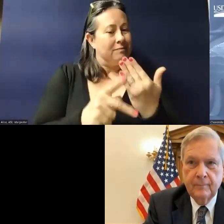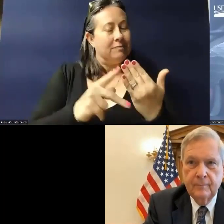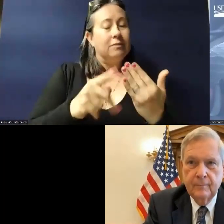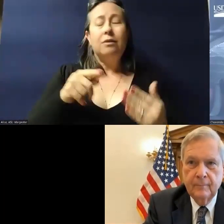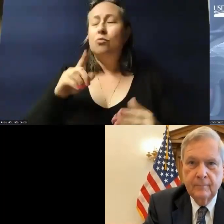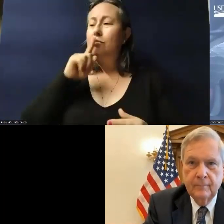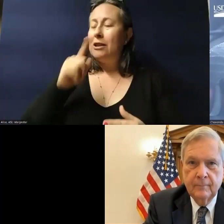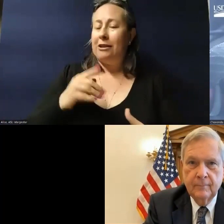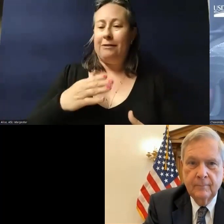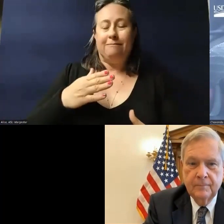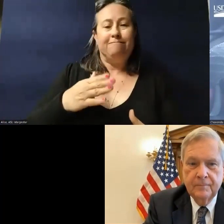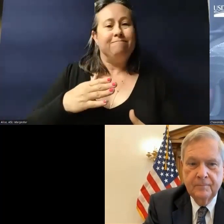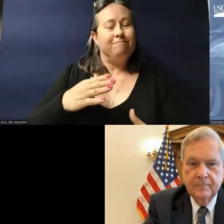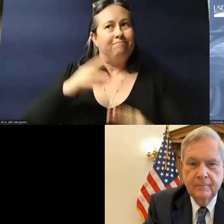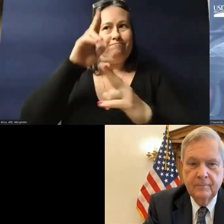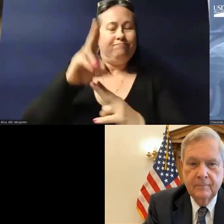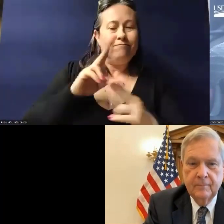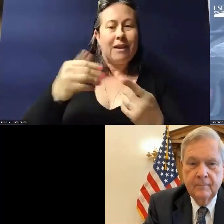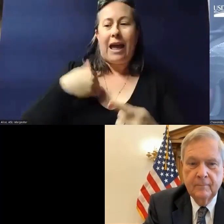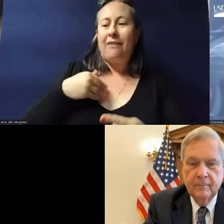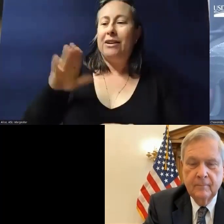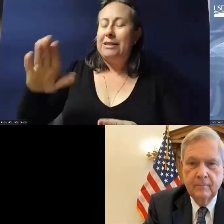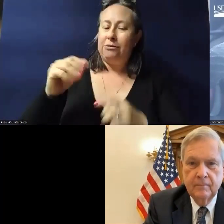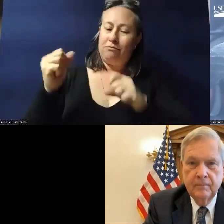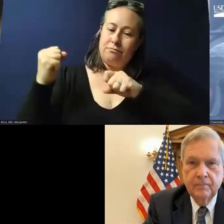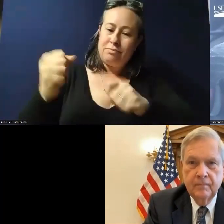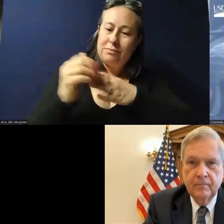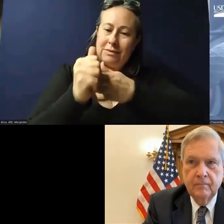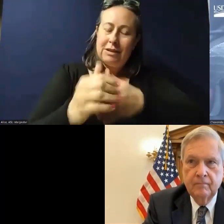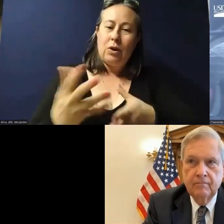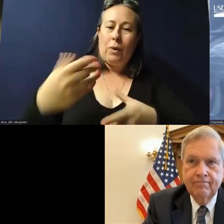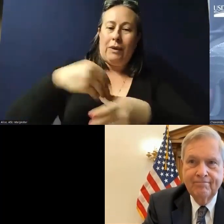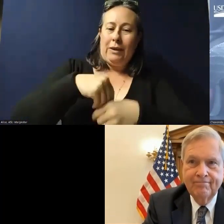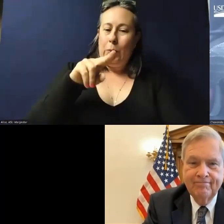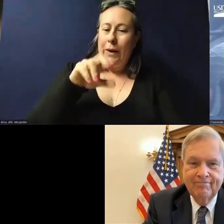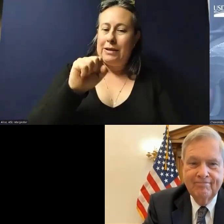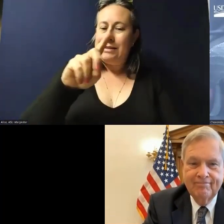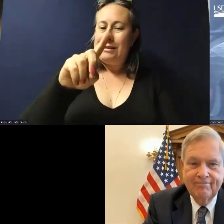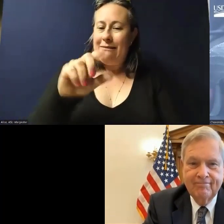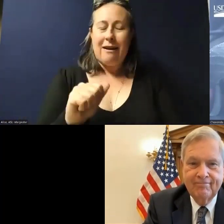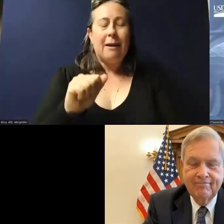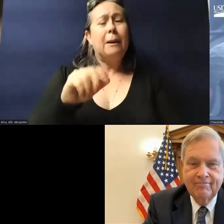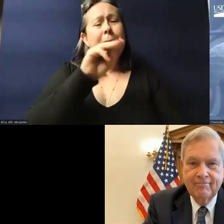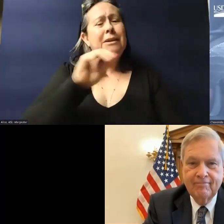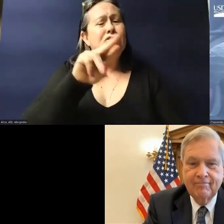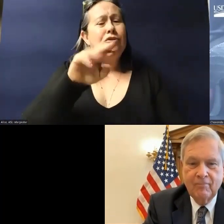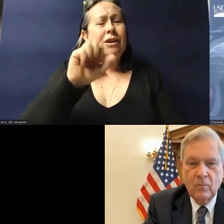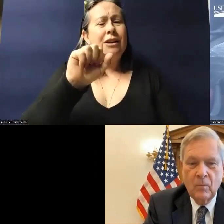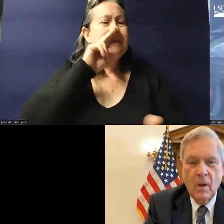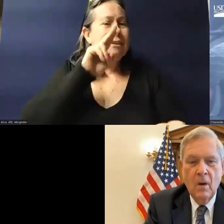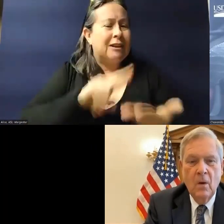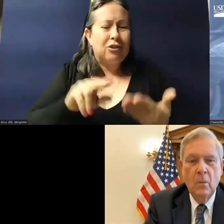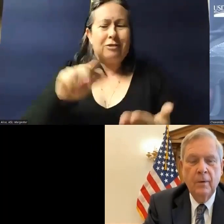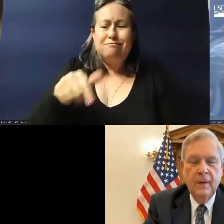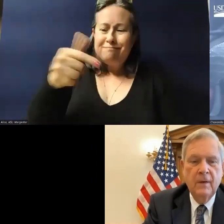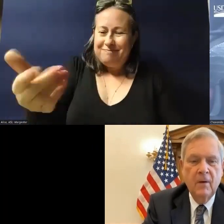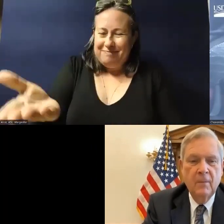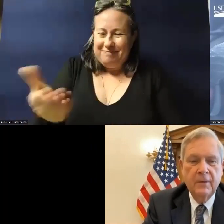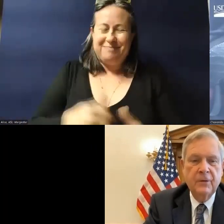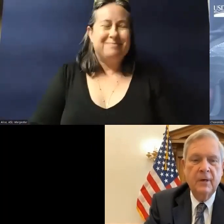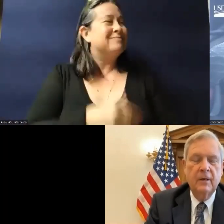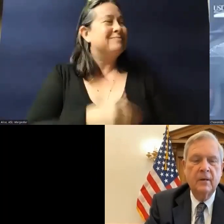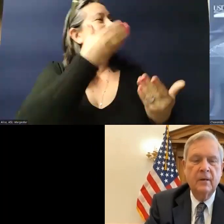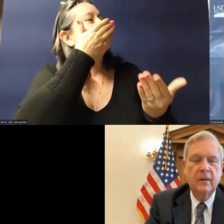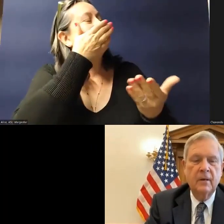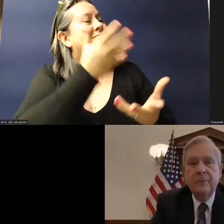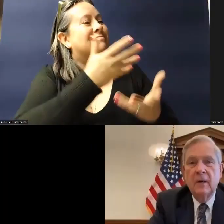Vilsack's strong leadership on this initiative and in the U.S. Department of Agriculture. Mr. Secretary, the floor is yours. Well, thank you very